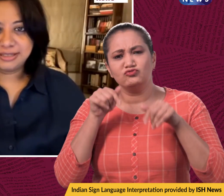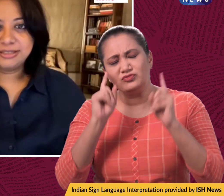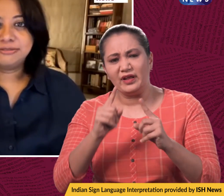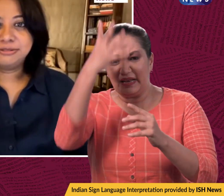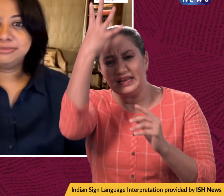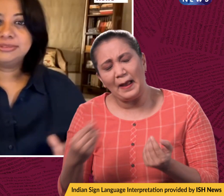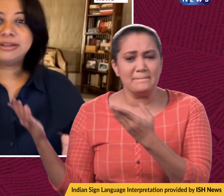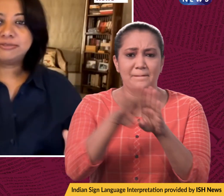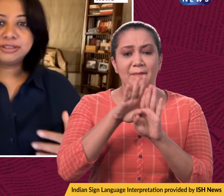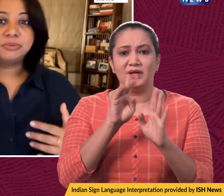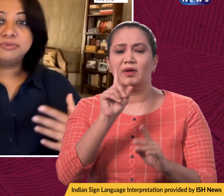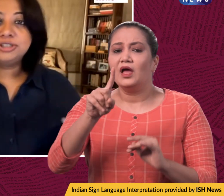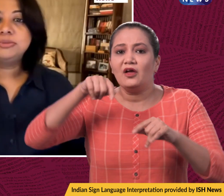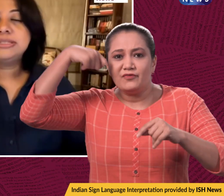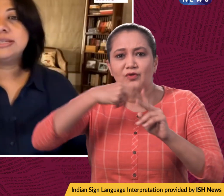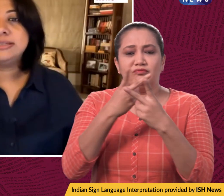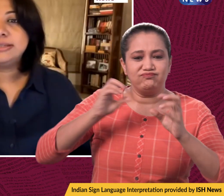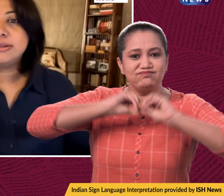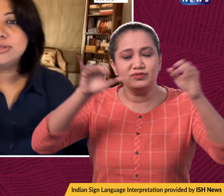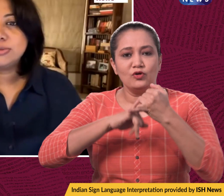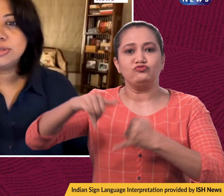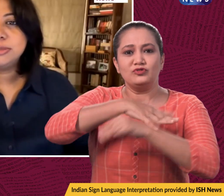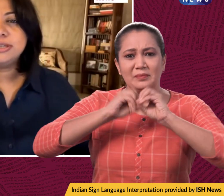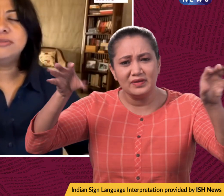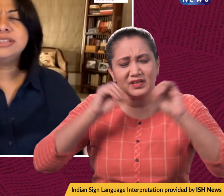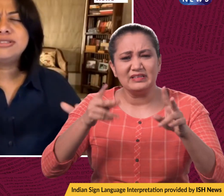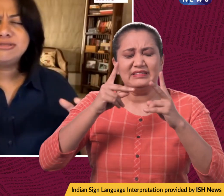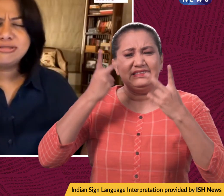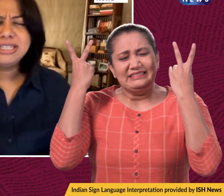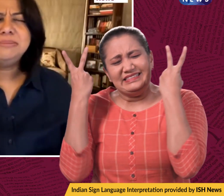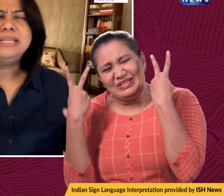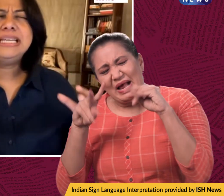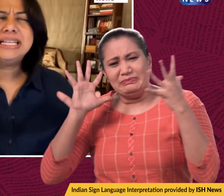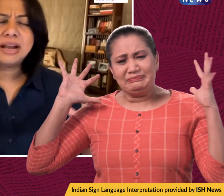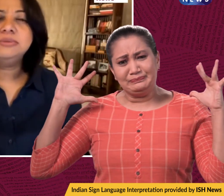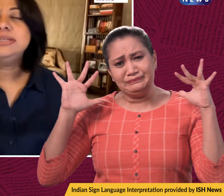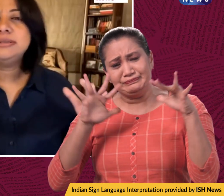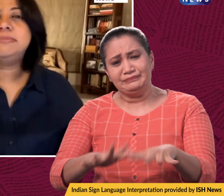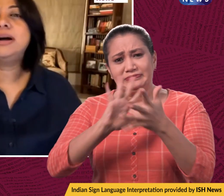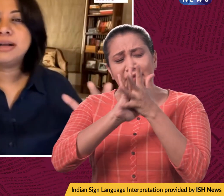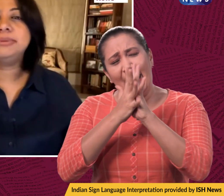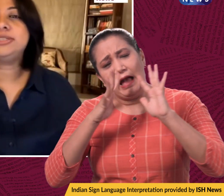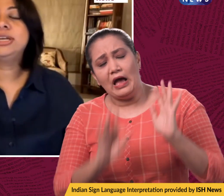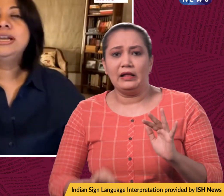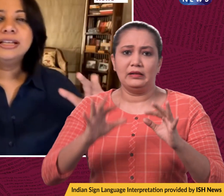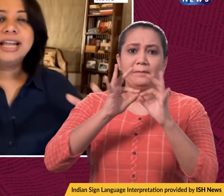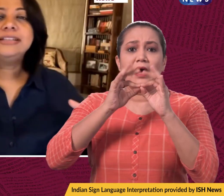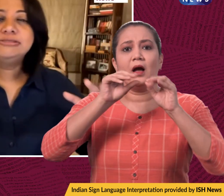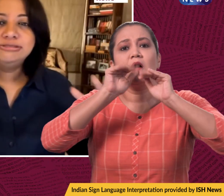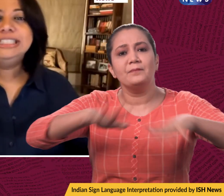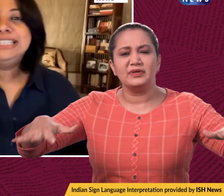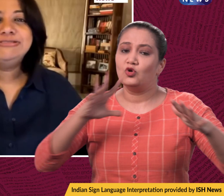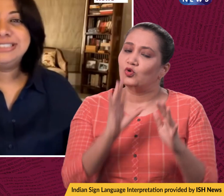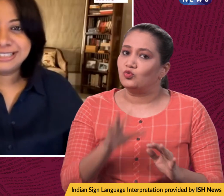impose a night curfew after there were visuals that did the rounds on social media of an extremely crowded Baga beach.